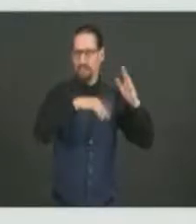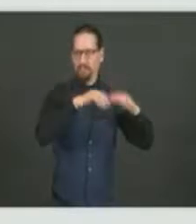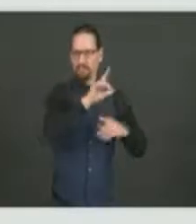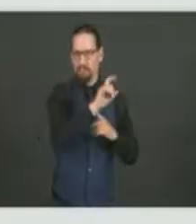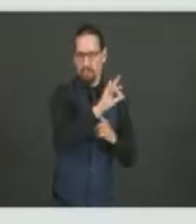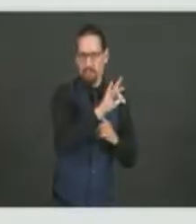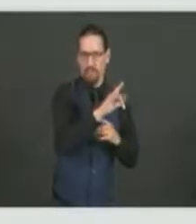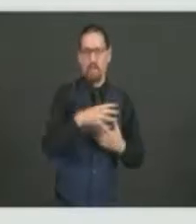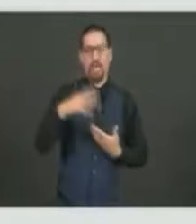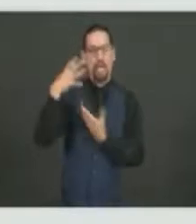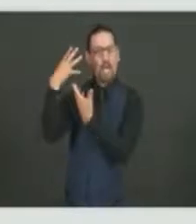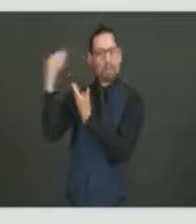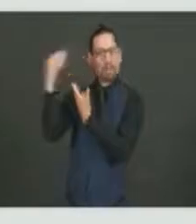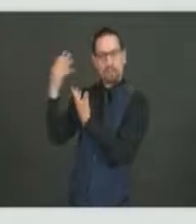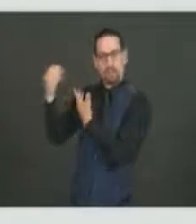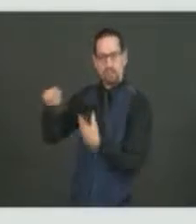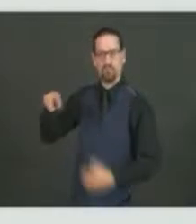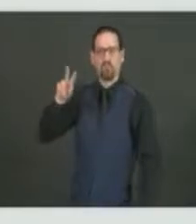outdoors,